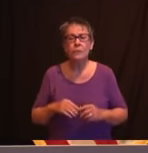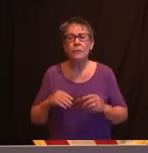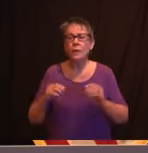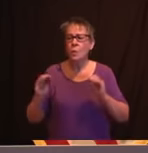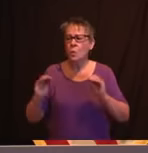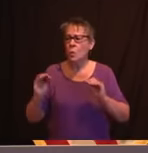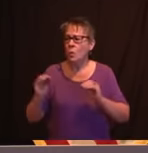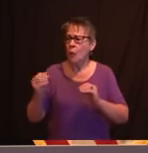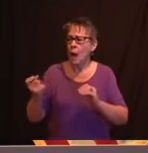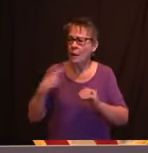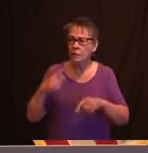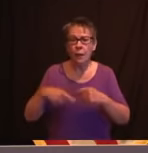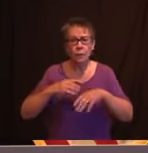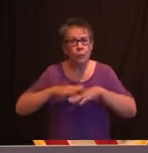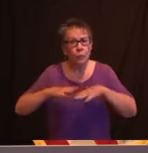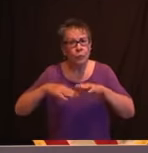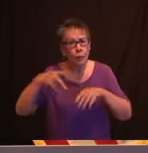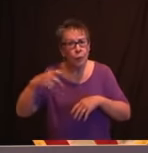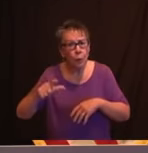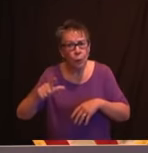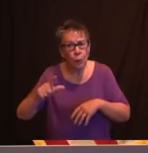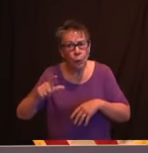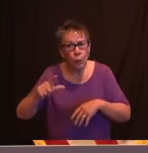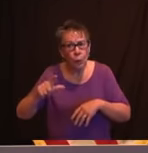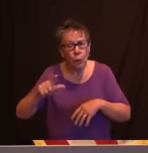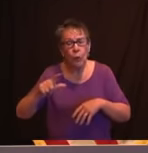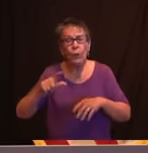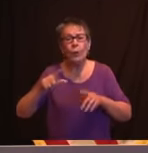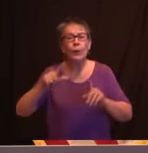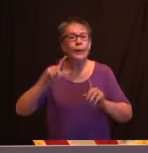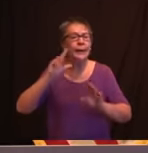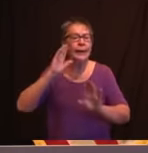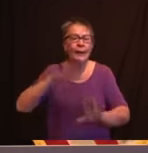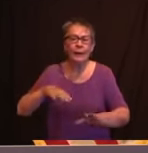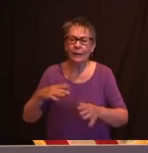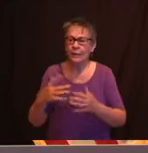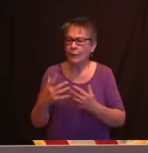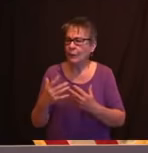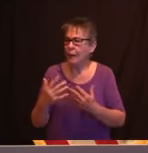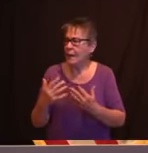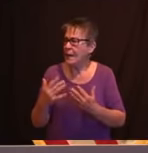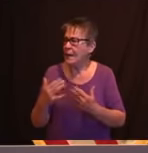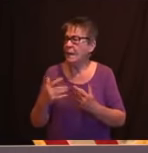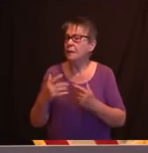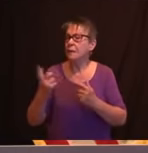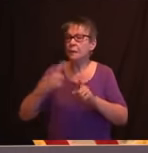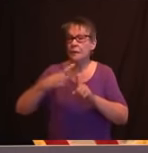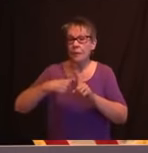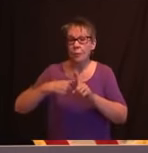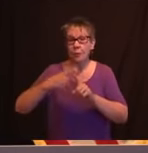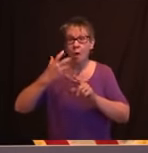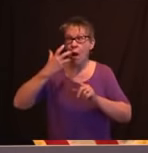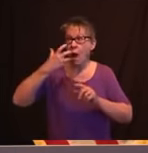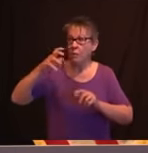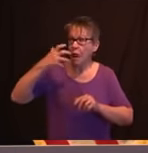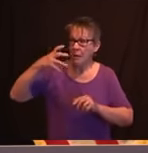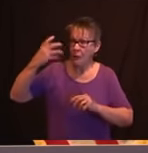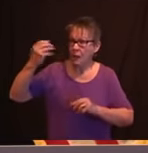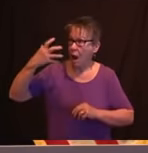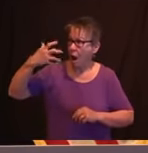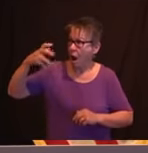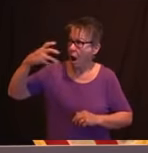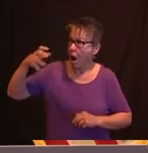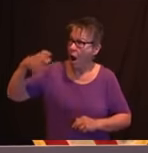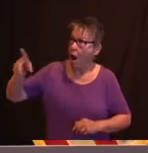that, particularly as the temperatures go up, that we owe guidance. Judy, anything you want to add on loved ones leaving the room